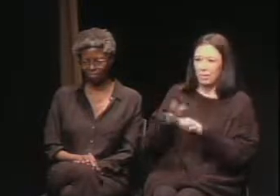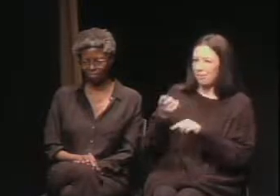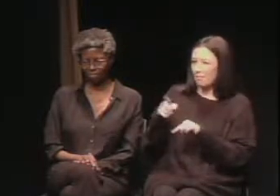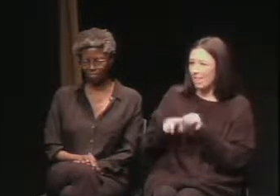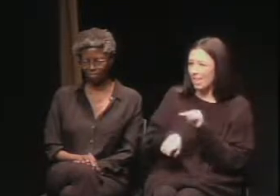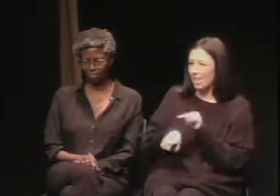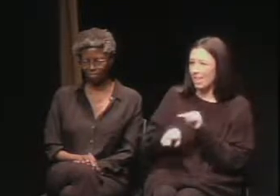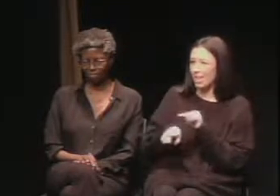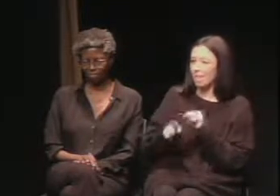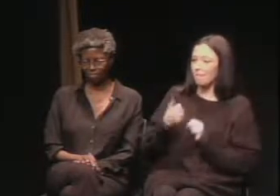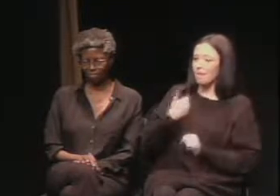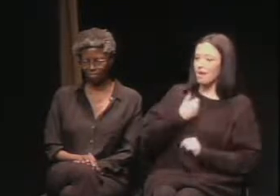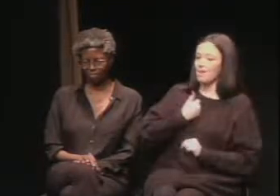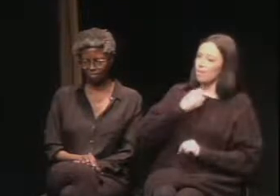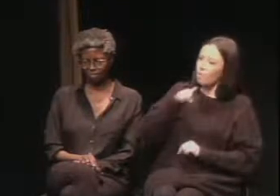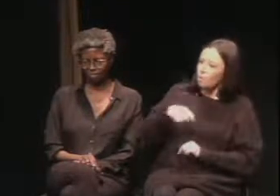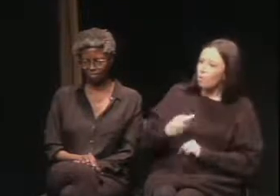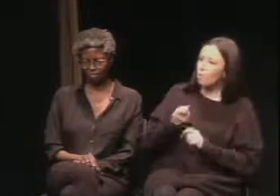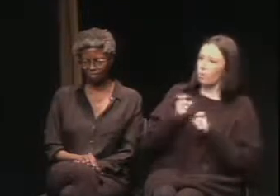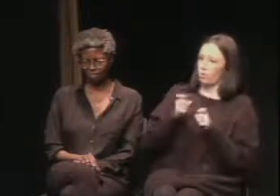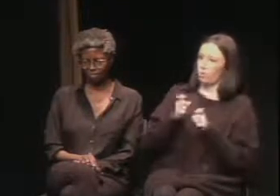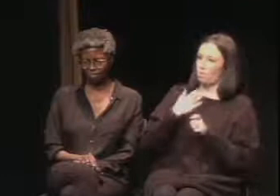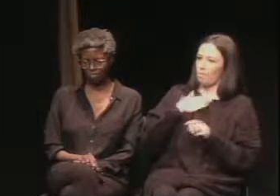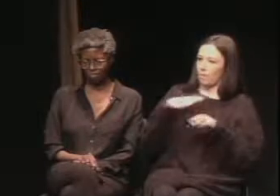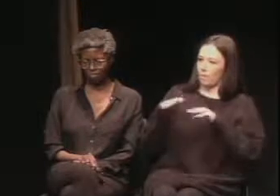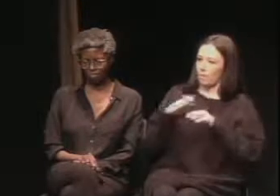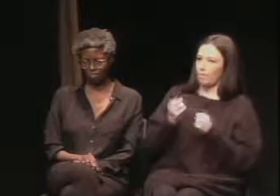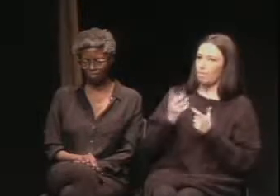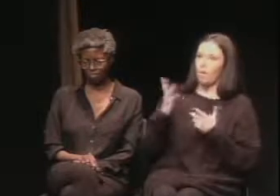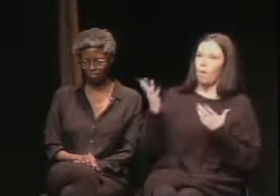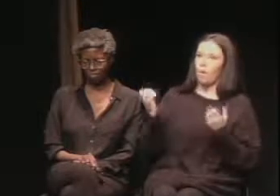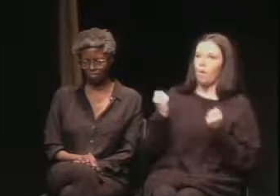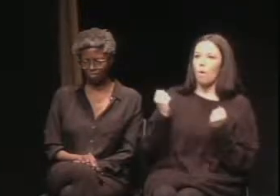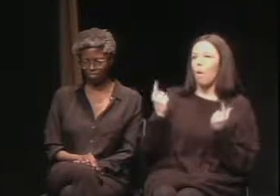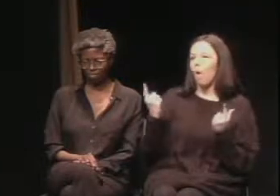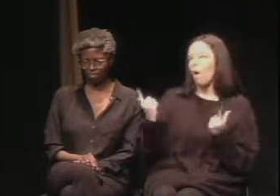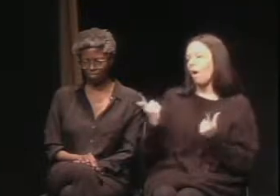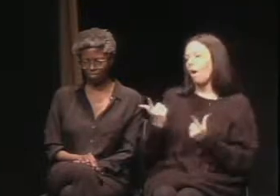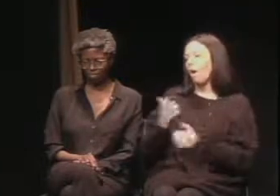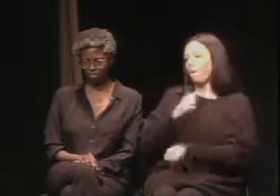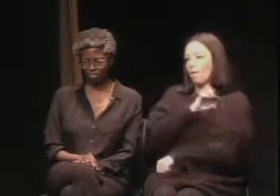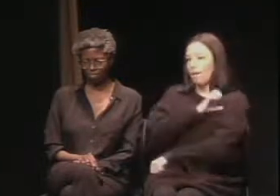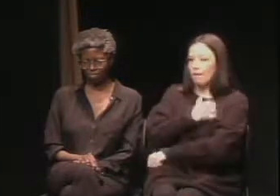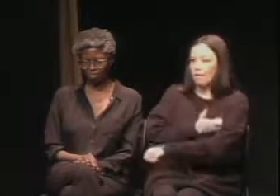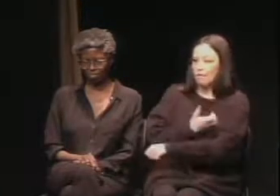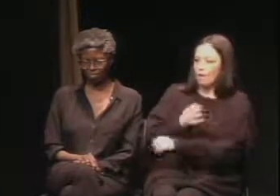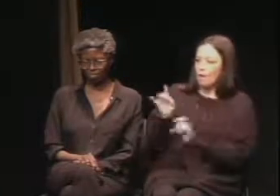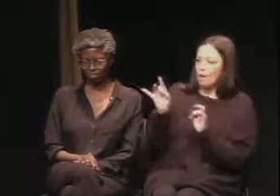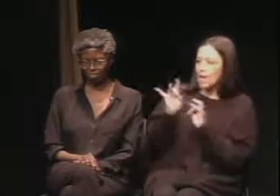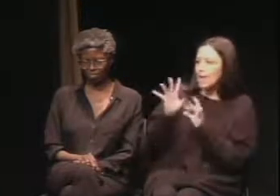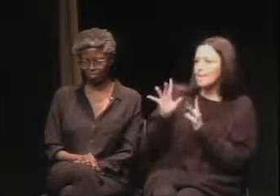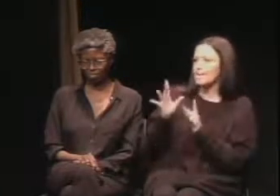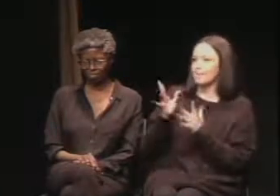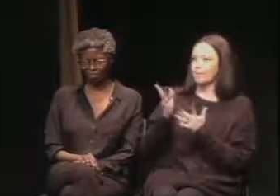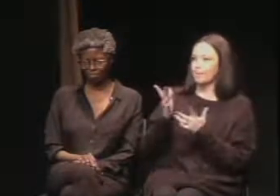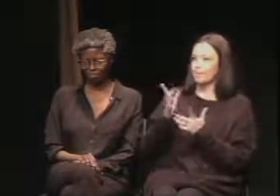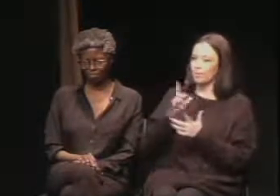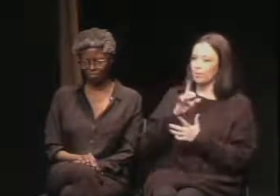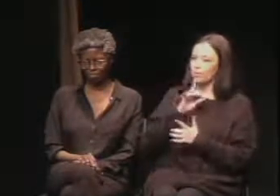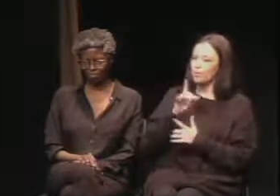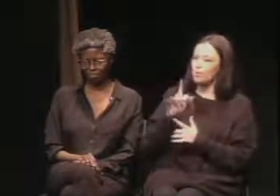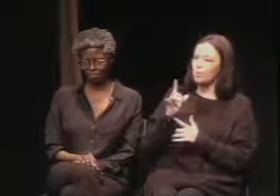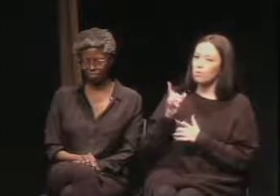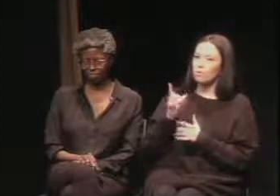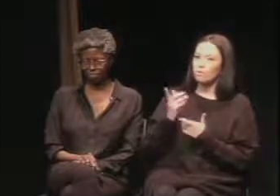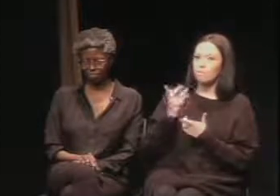can only control myself. So if I expend all of my energy into hating or even